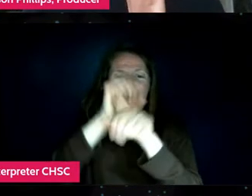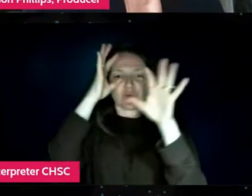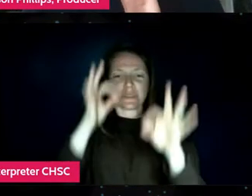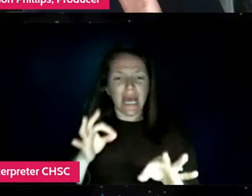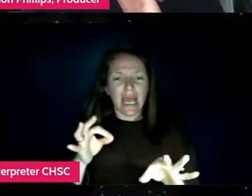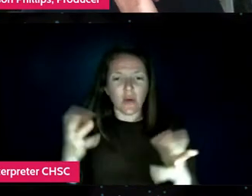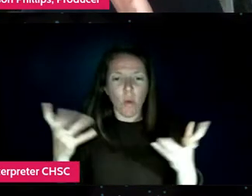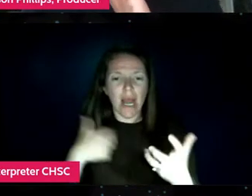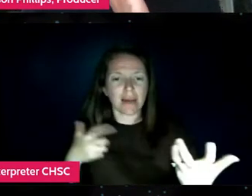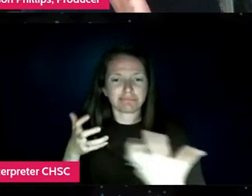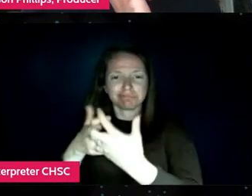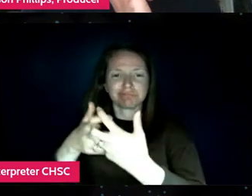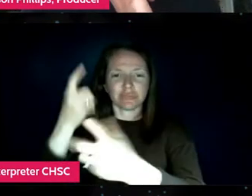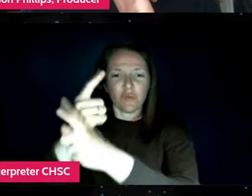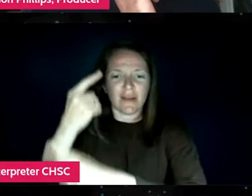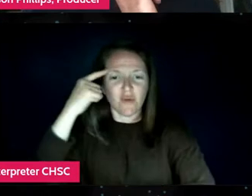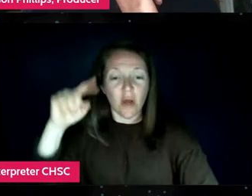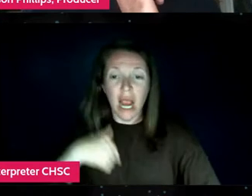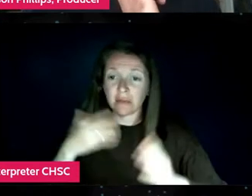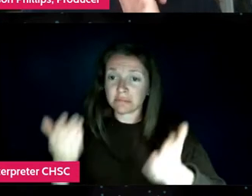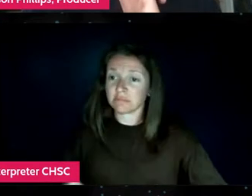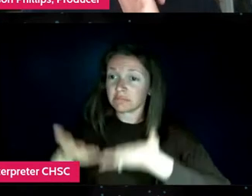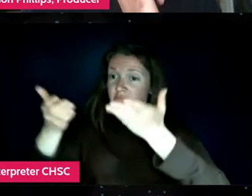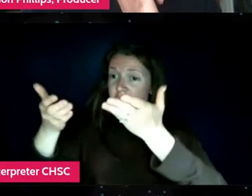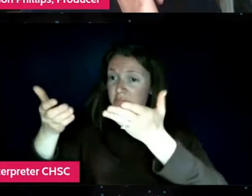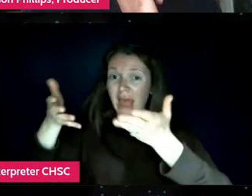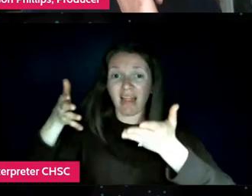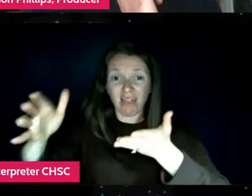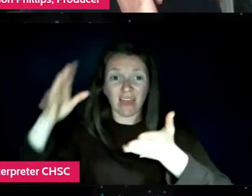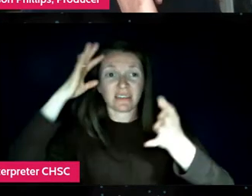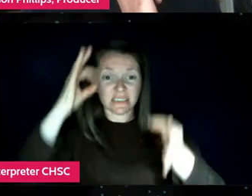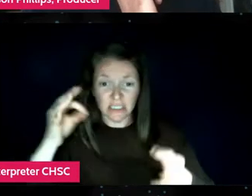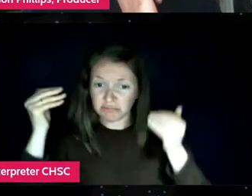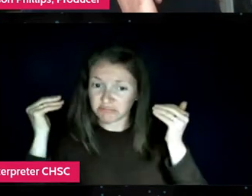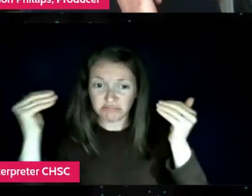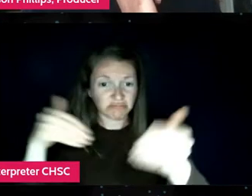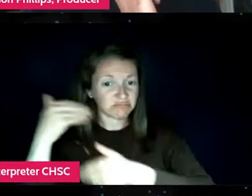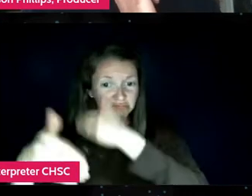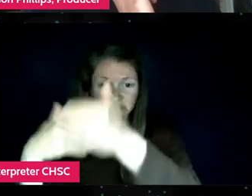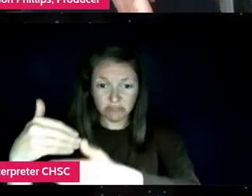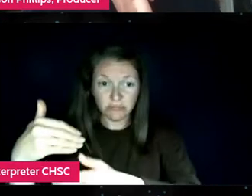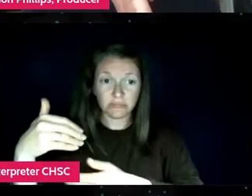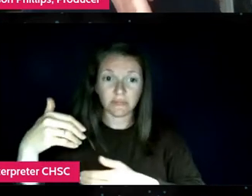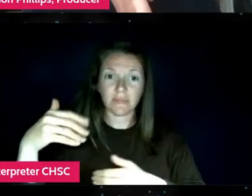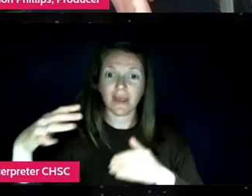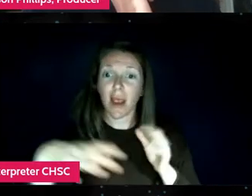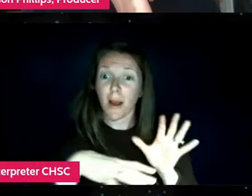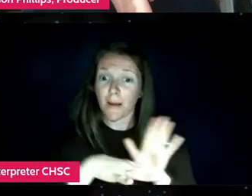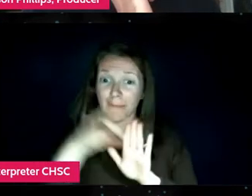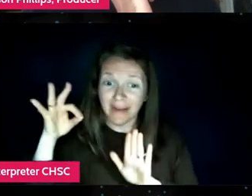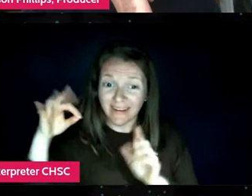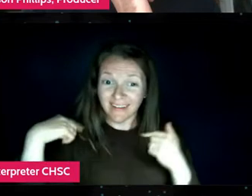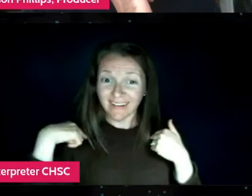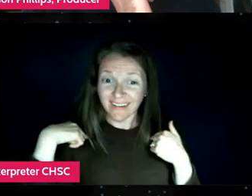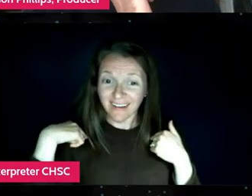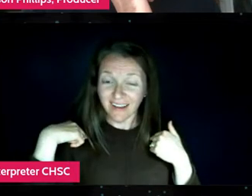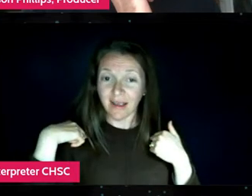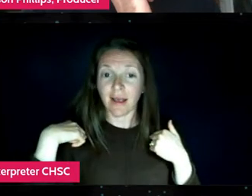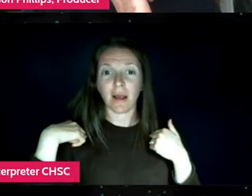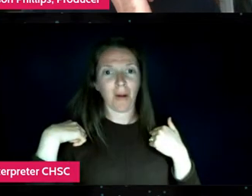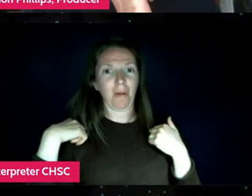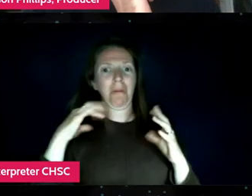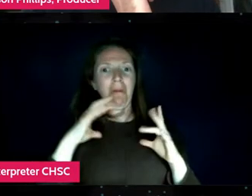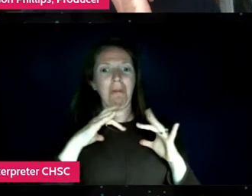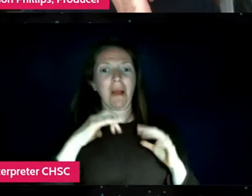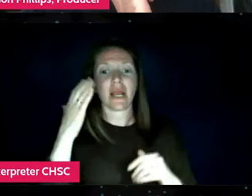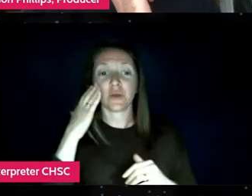you are right for. You just put it out there and let the chips fall where they may. And when I got cast, I knew that there was no way